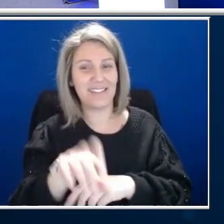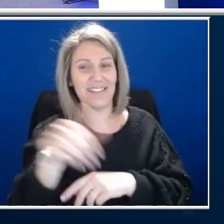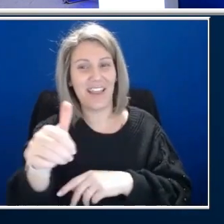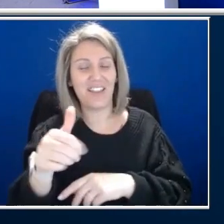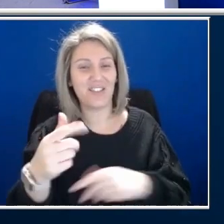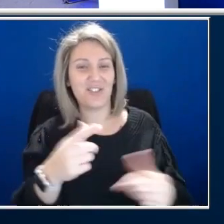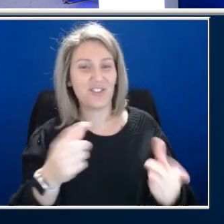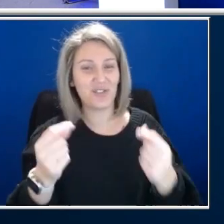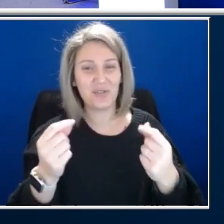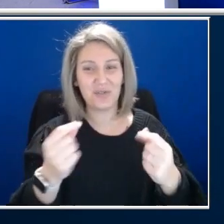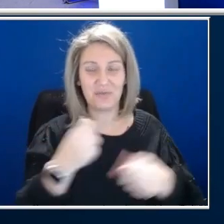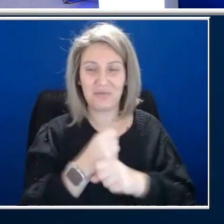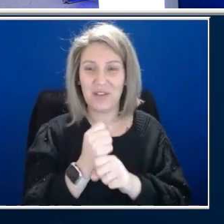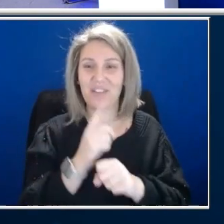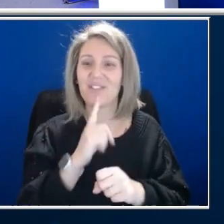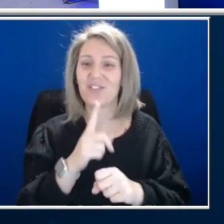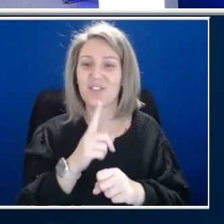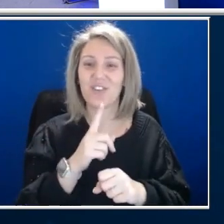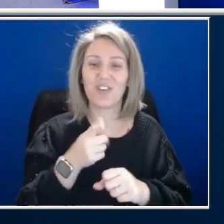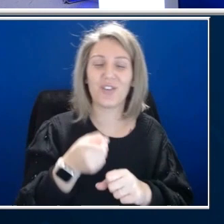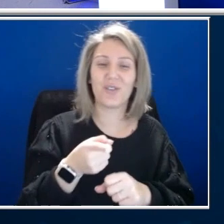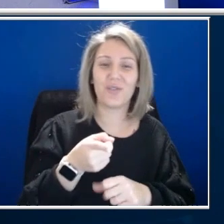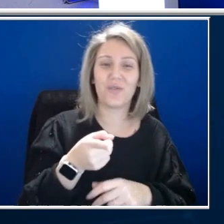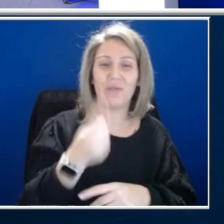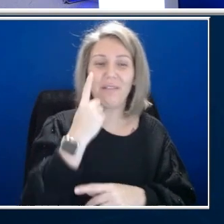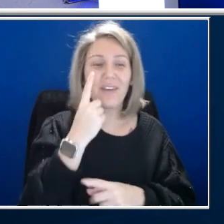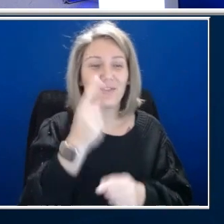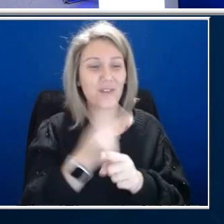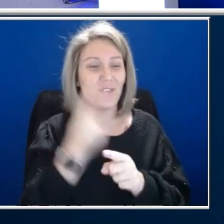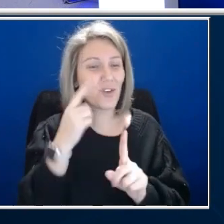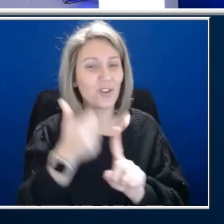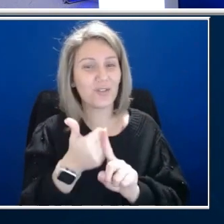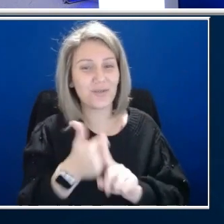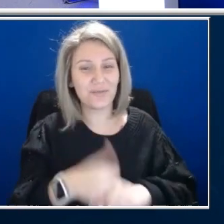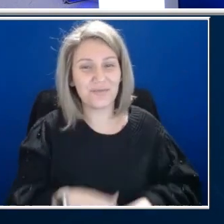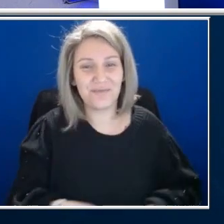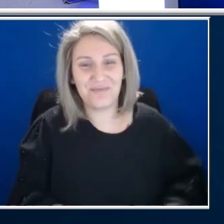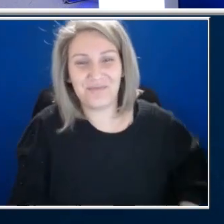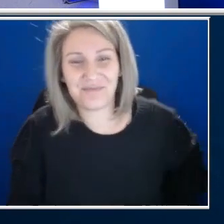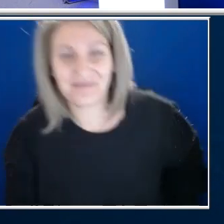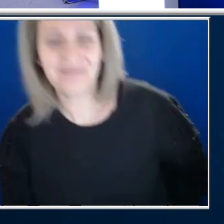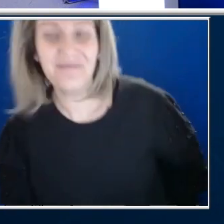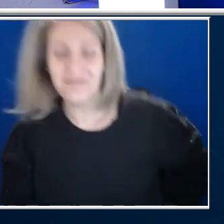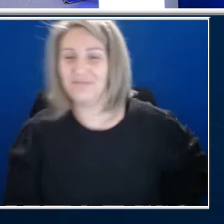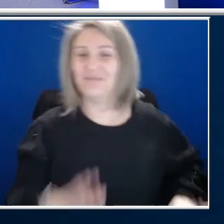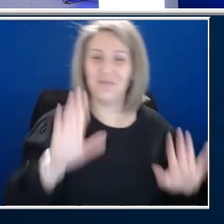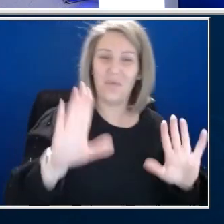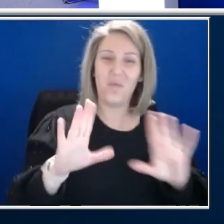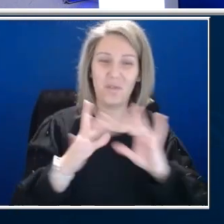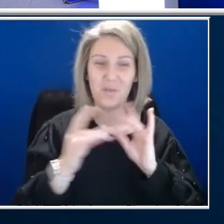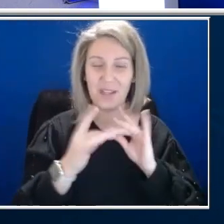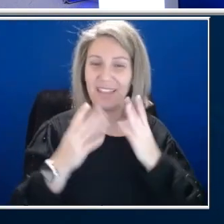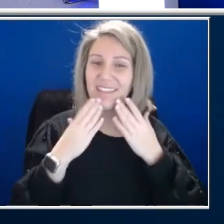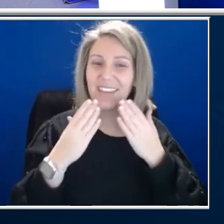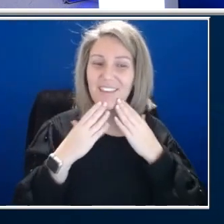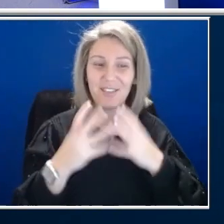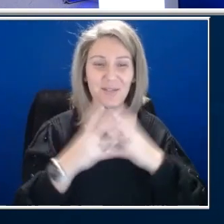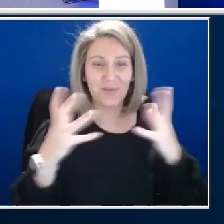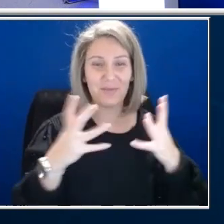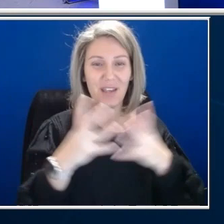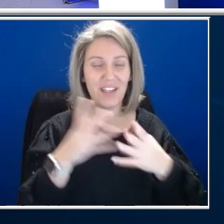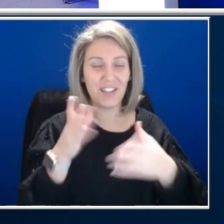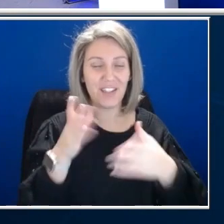you're doing what you think is right for yourself. Great message. Sherry, thank you so much for sharing your story. We appreciate